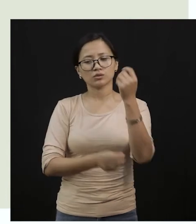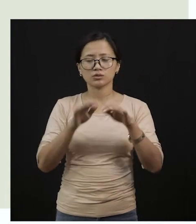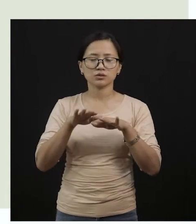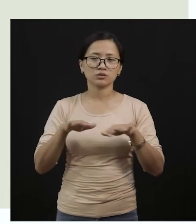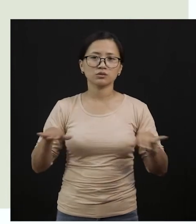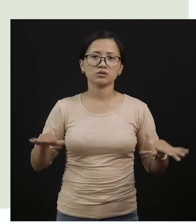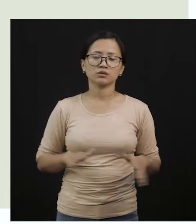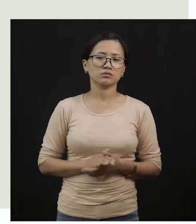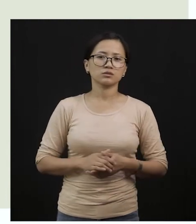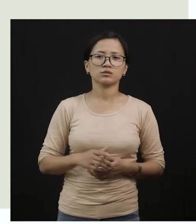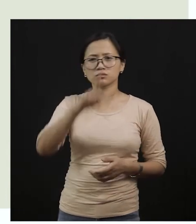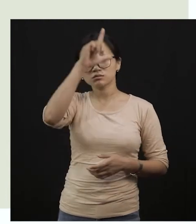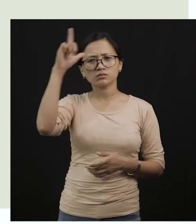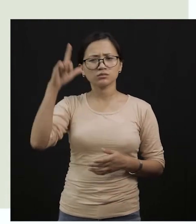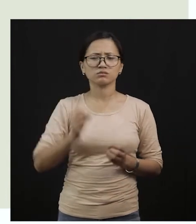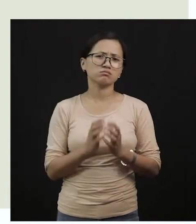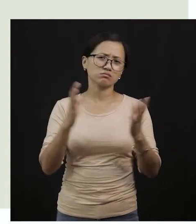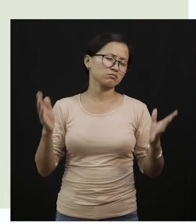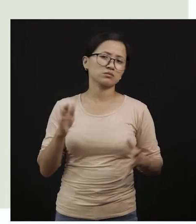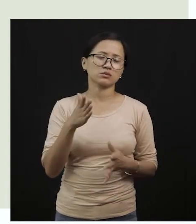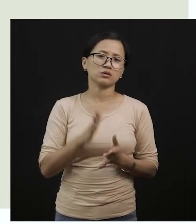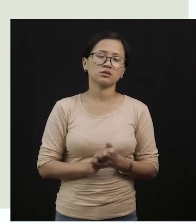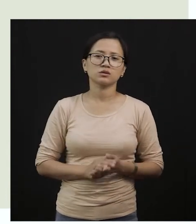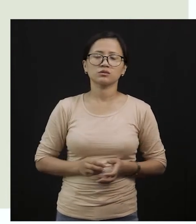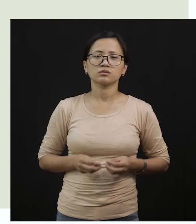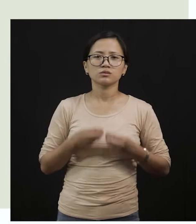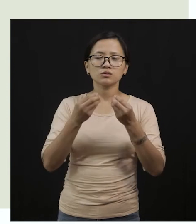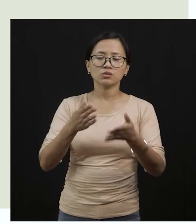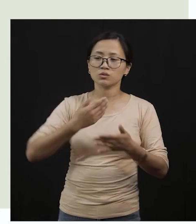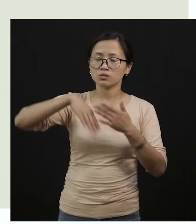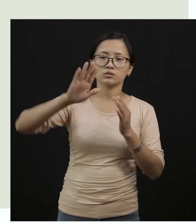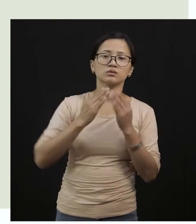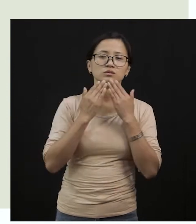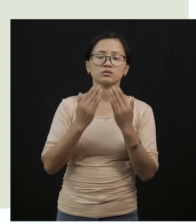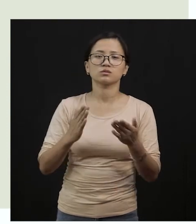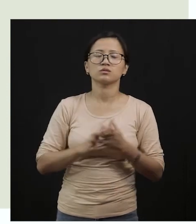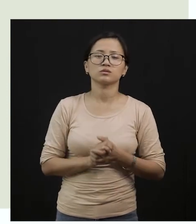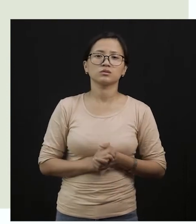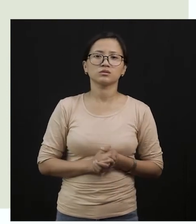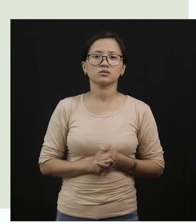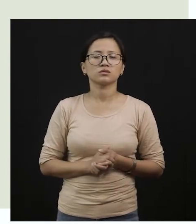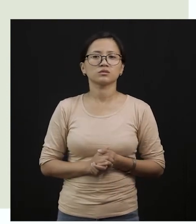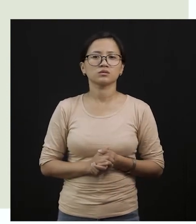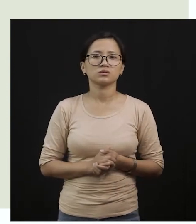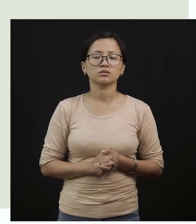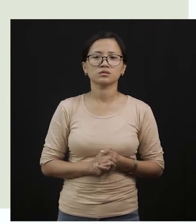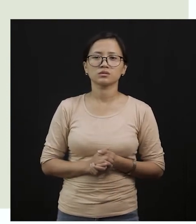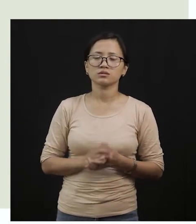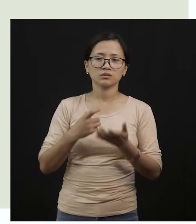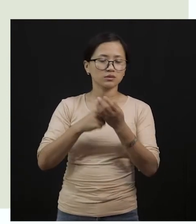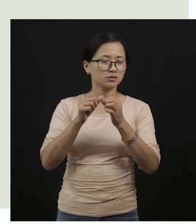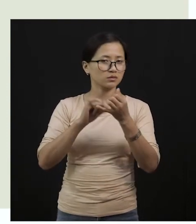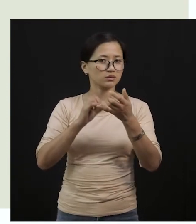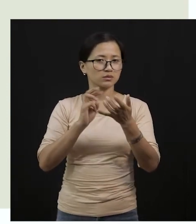enough to go to a school. Their parents cannot afford their school fees, or their parents cannot let them go to school. That was the